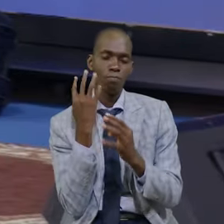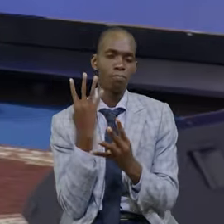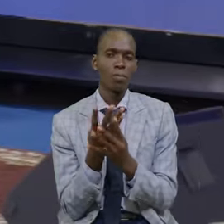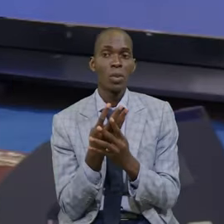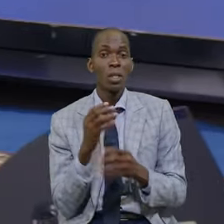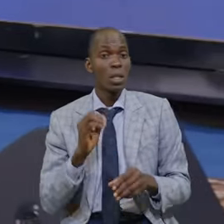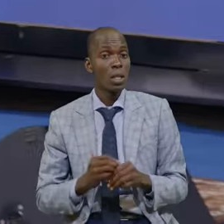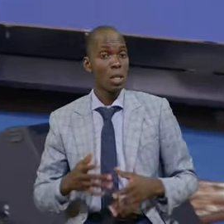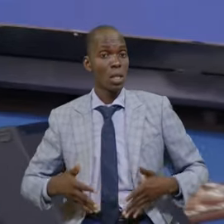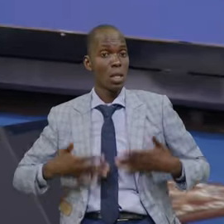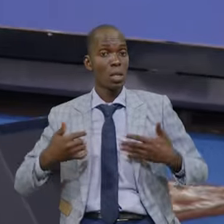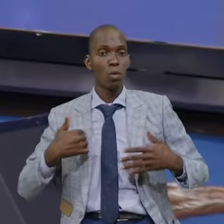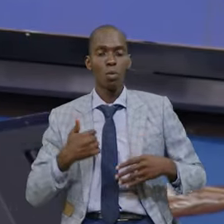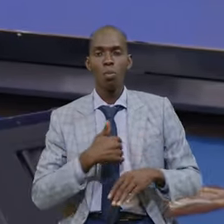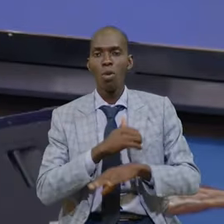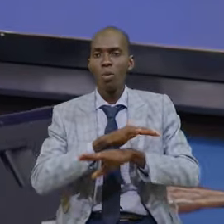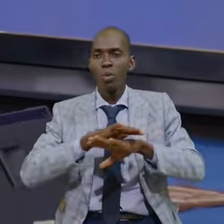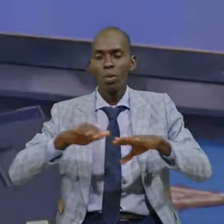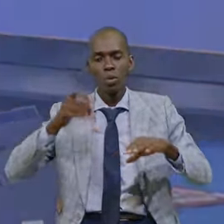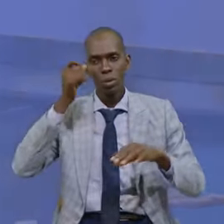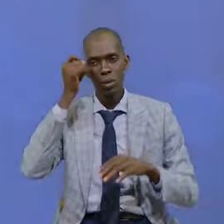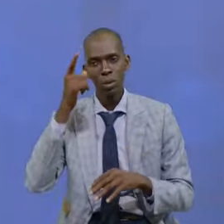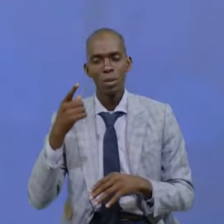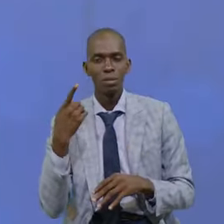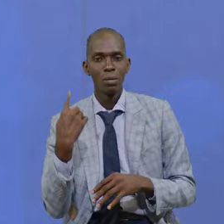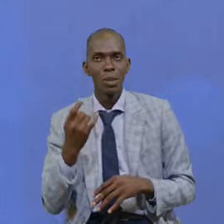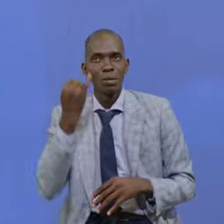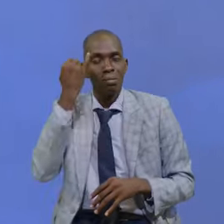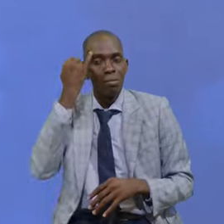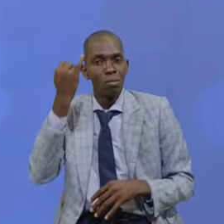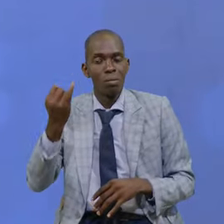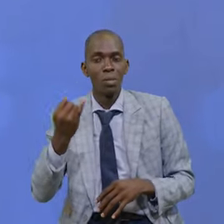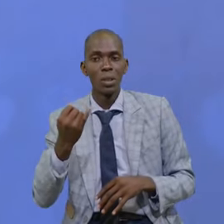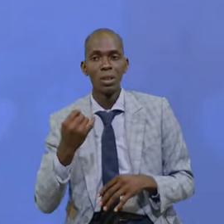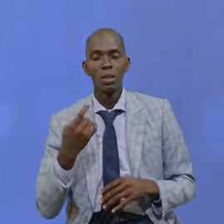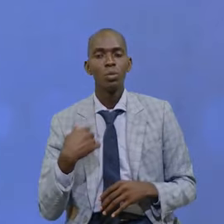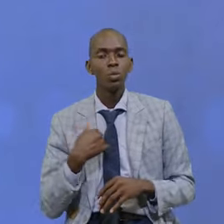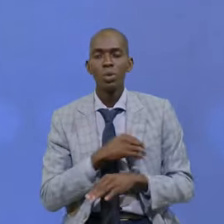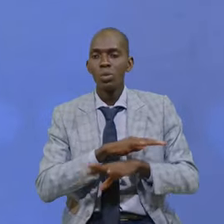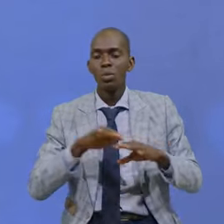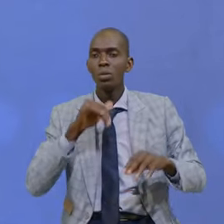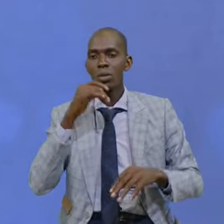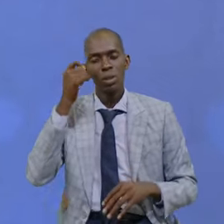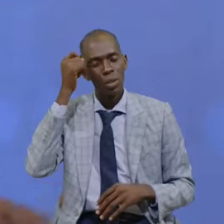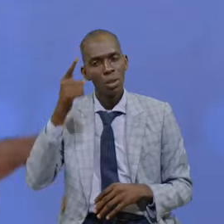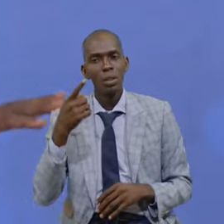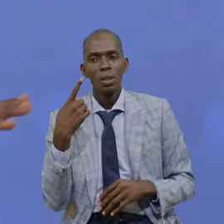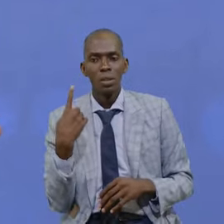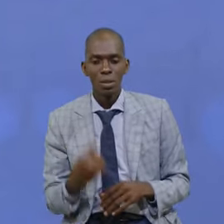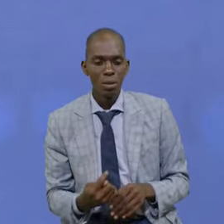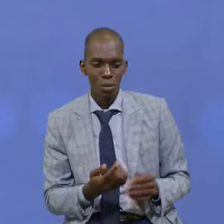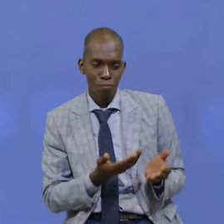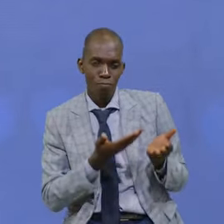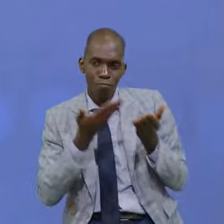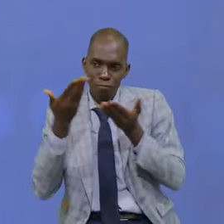not understand the intention, we do not understand the proposals, we do